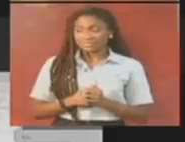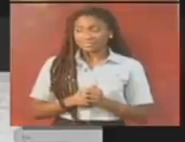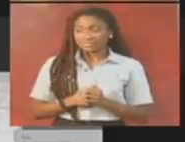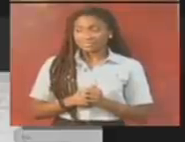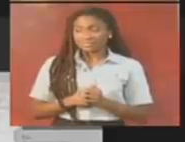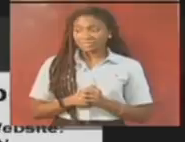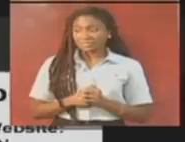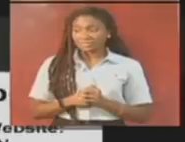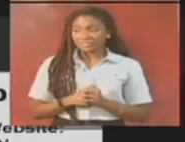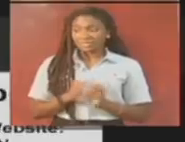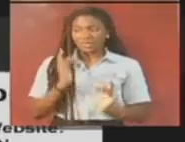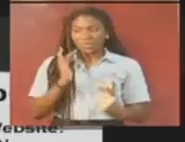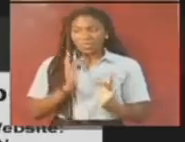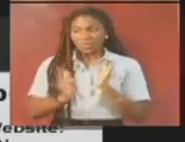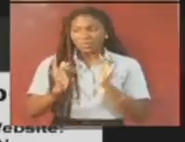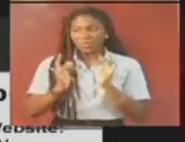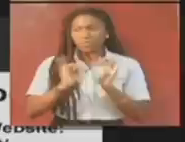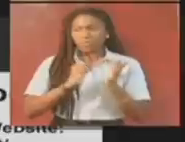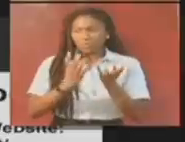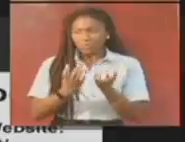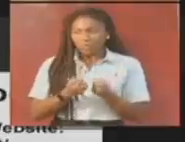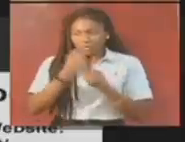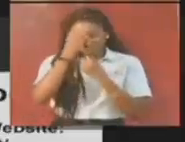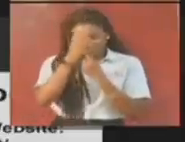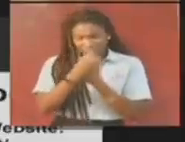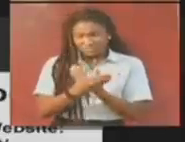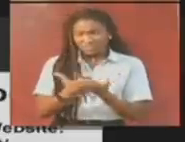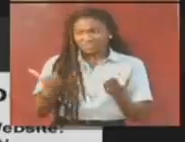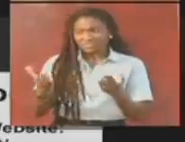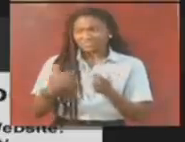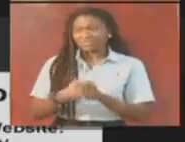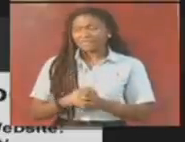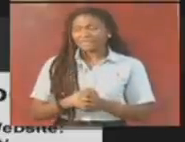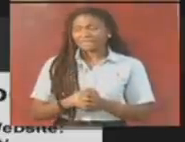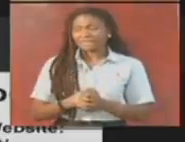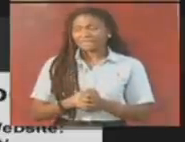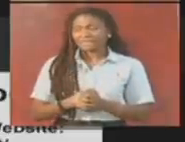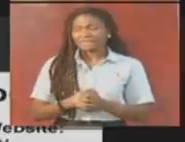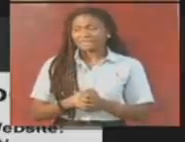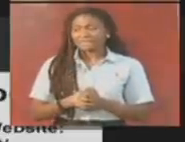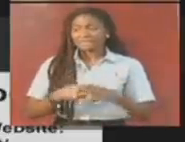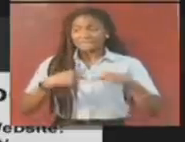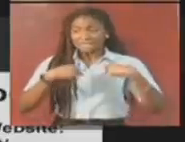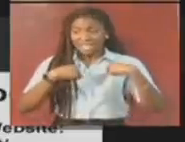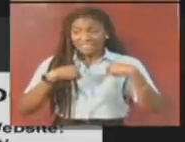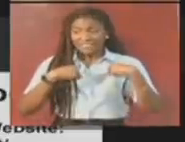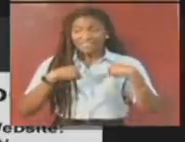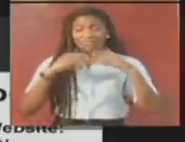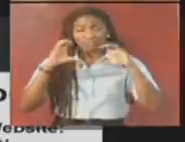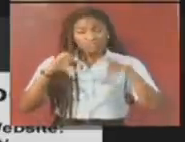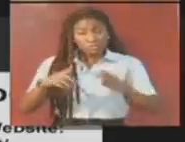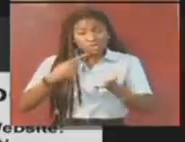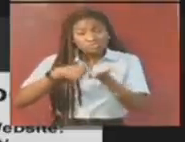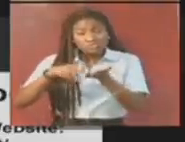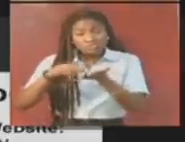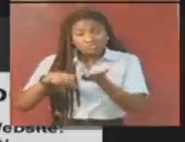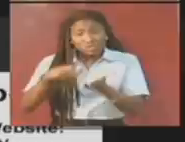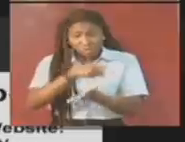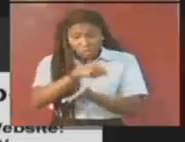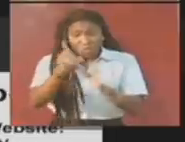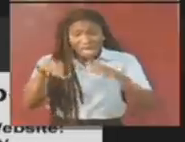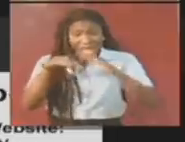will quickly mention again that we do have a GIS-based COVID-19 dashboard, which is available for the public to